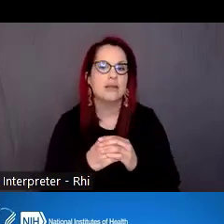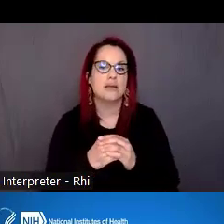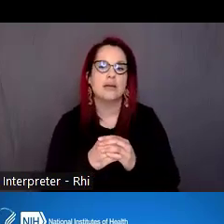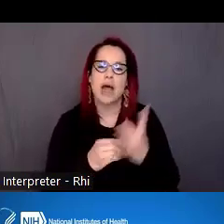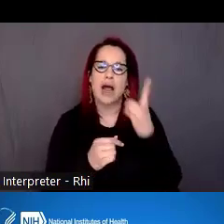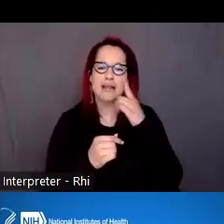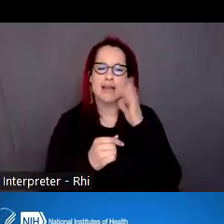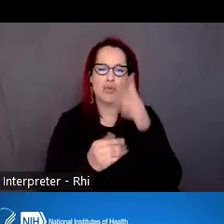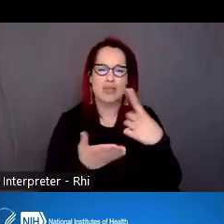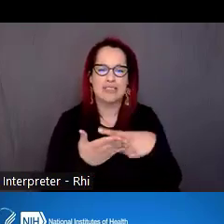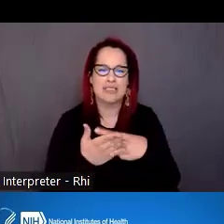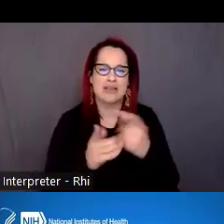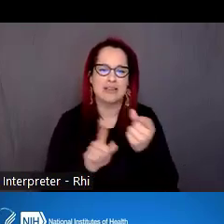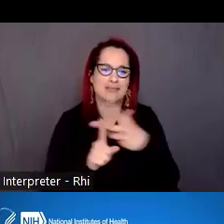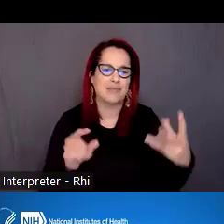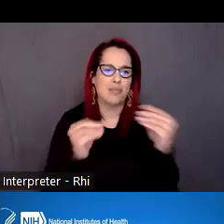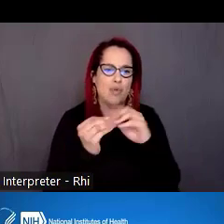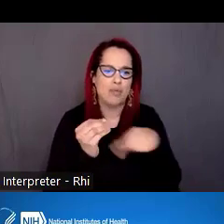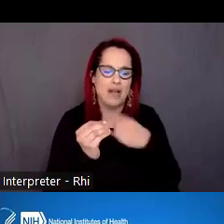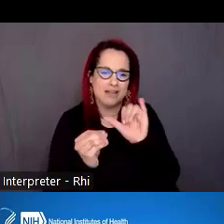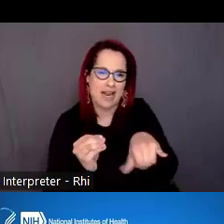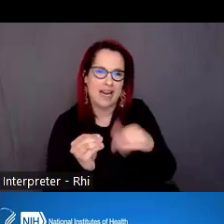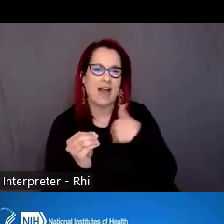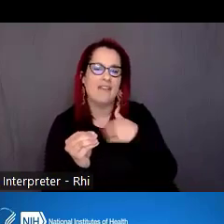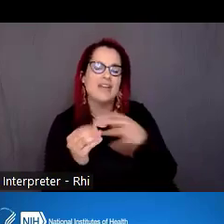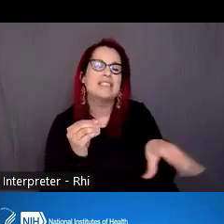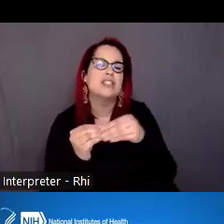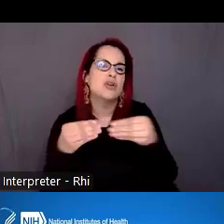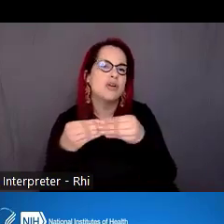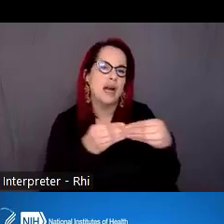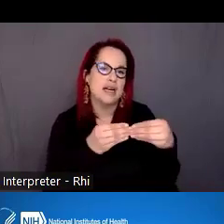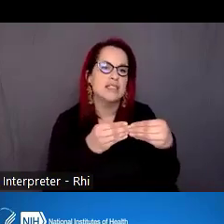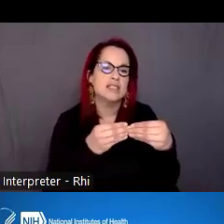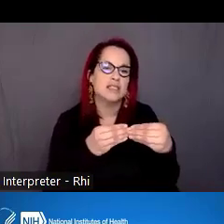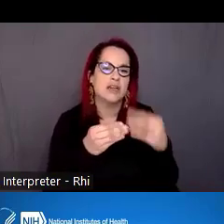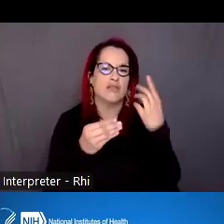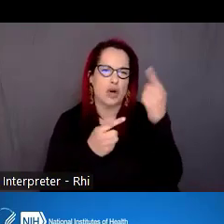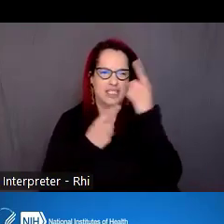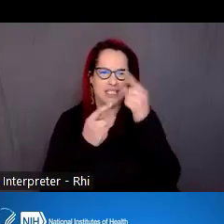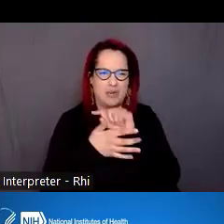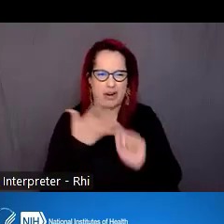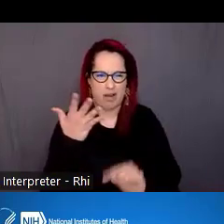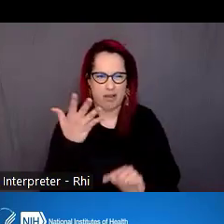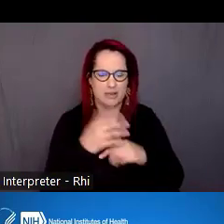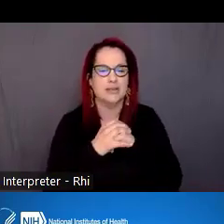little bit. And then we have some sort of additional guidance to take those into consideration.